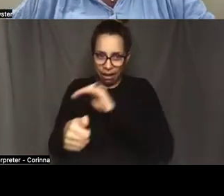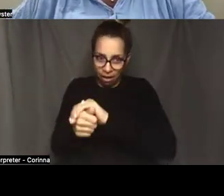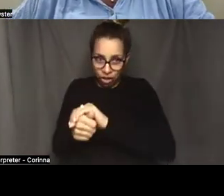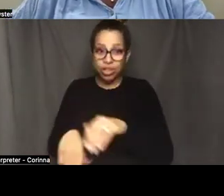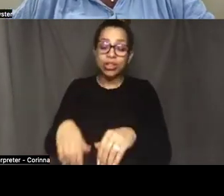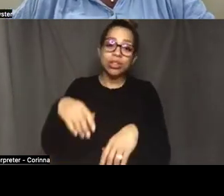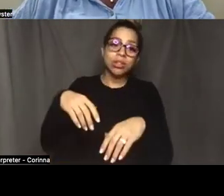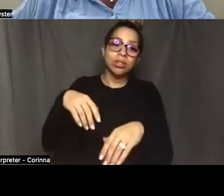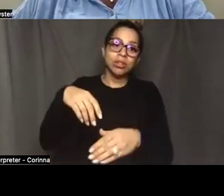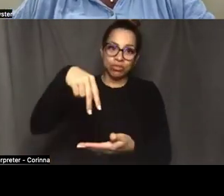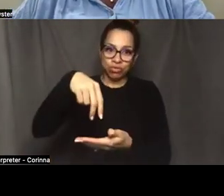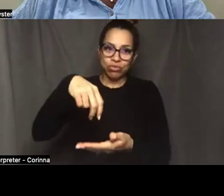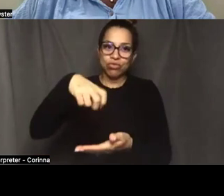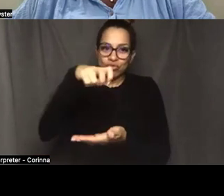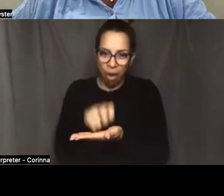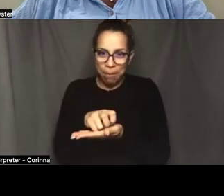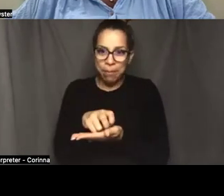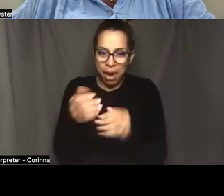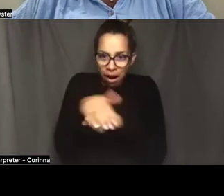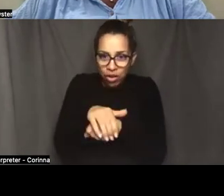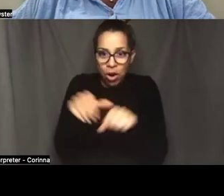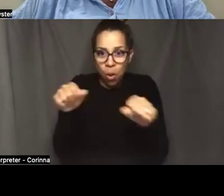also. Next slide, please.